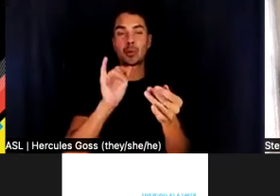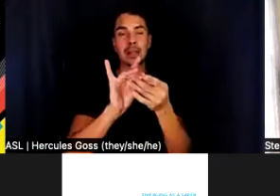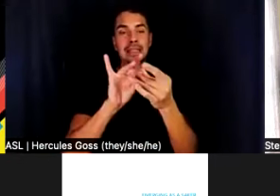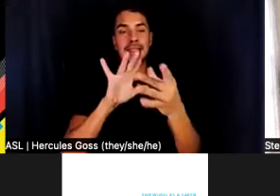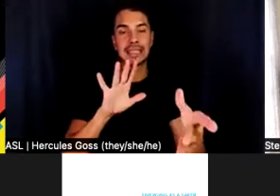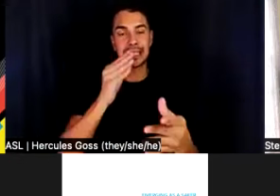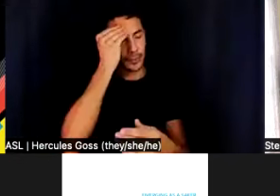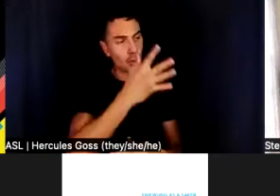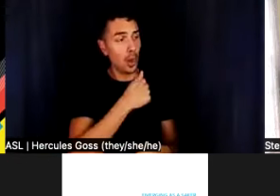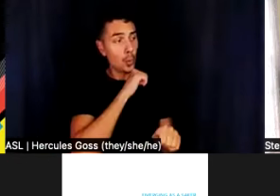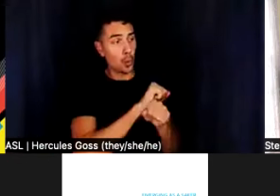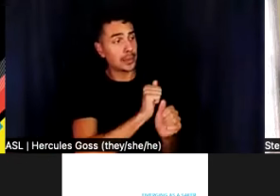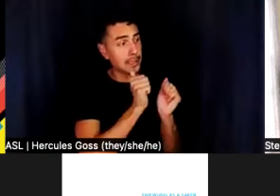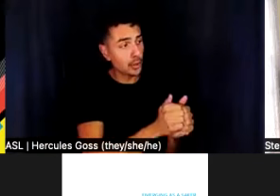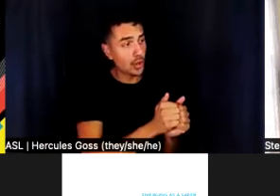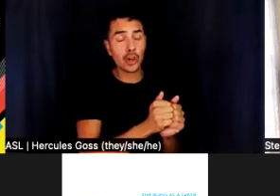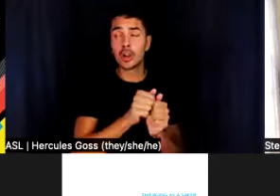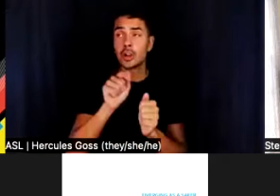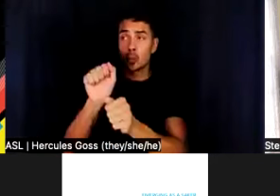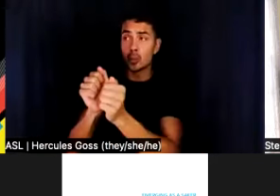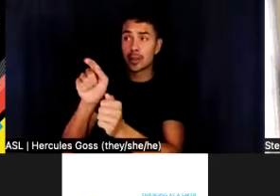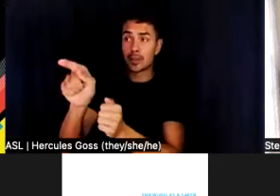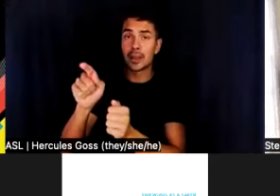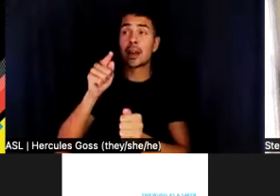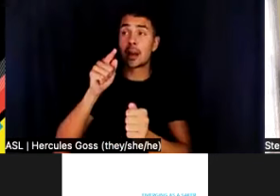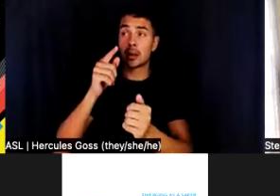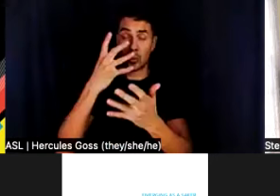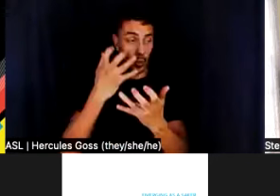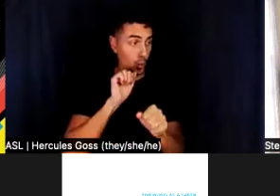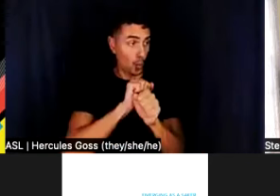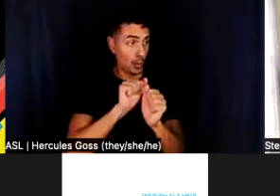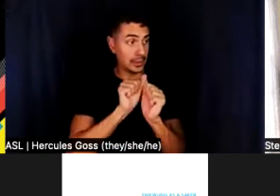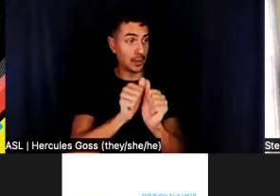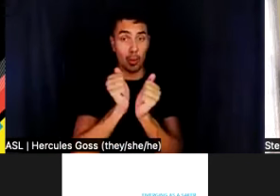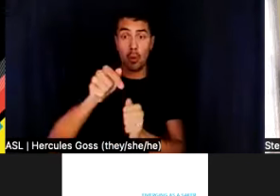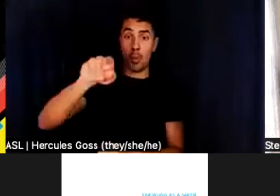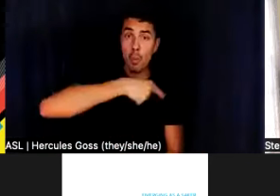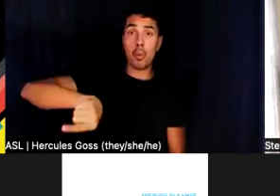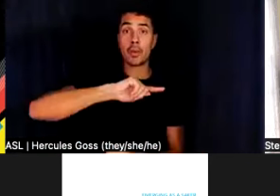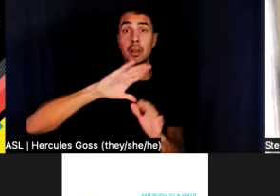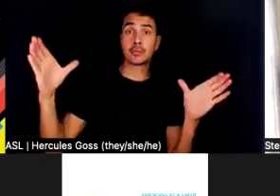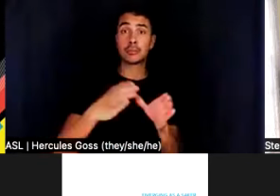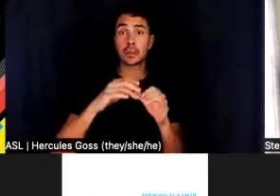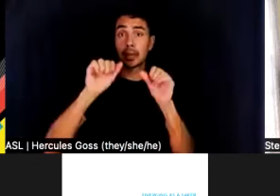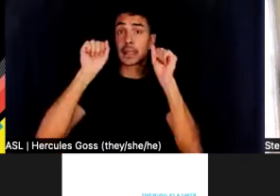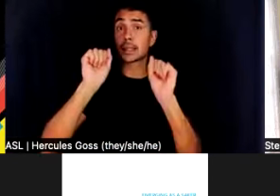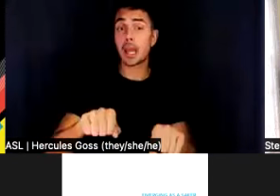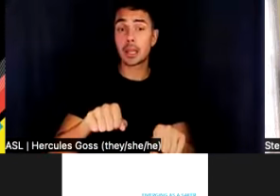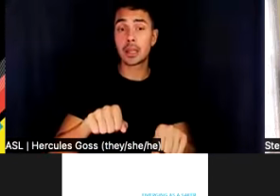you guys can continue to all work together for her self-care or his self-care.